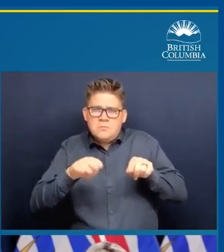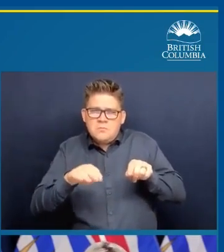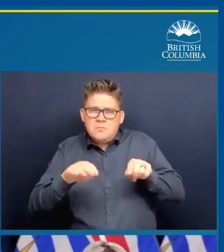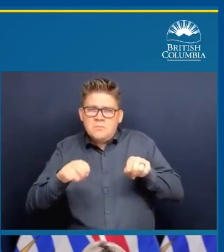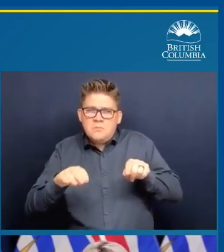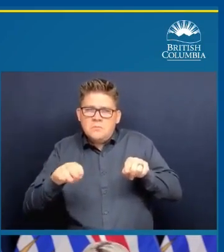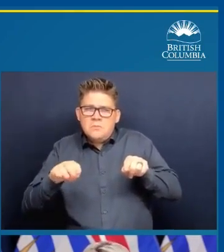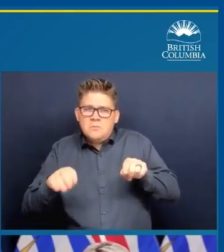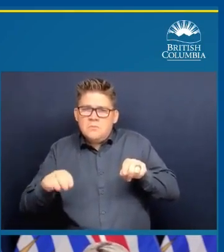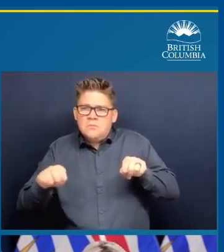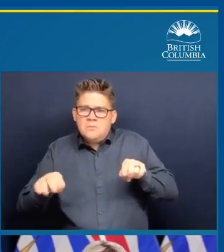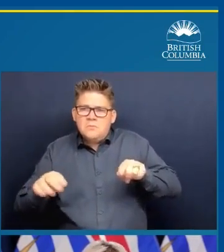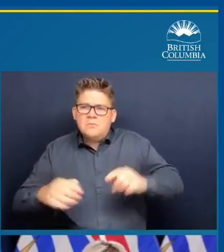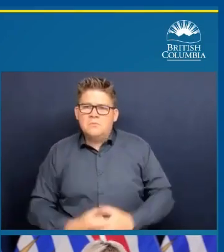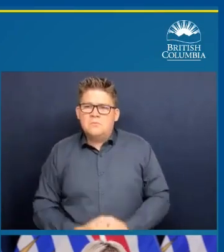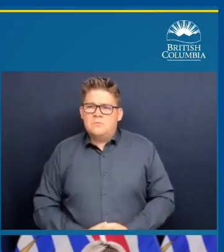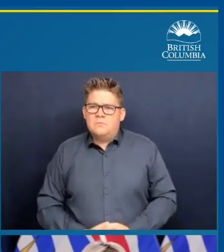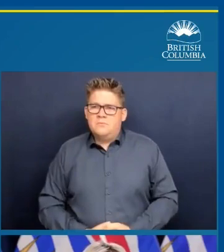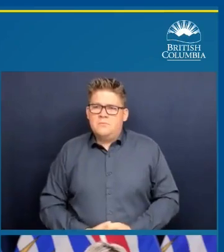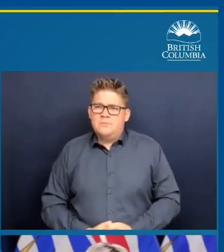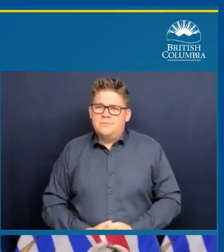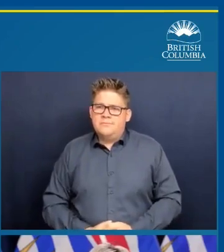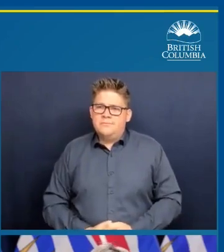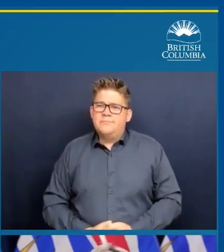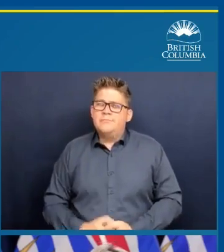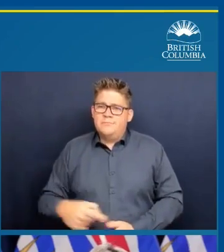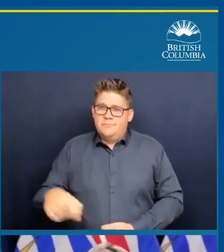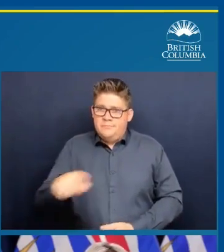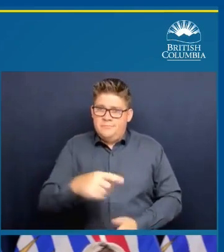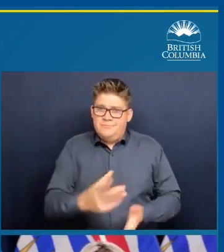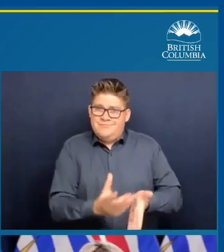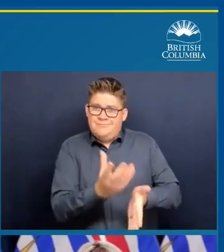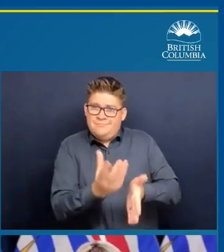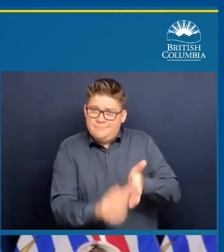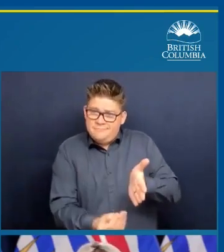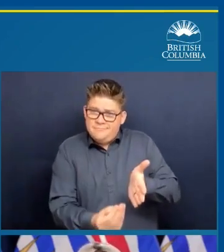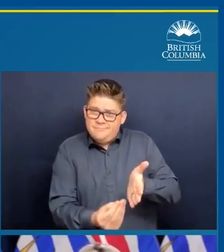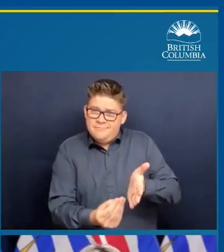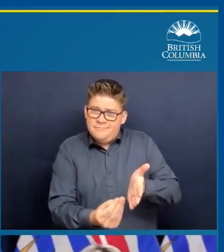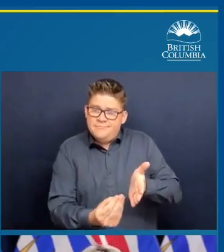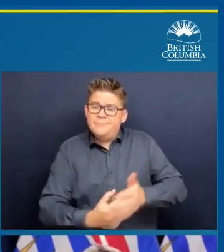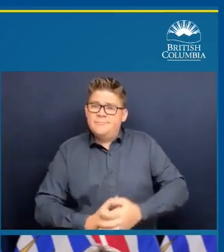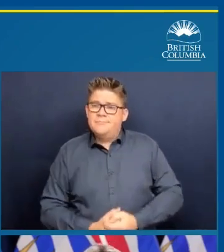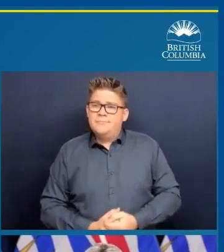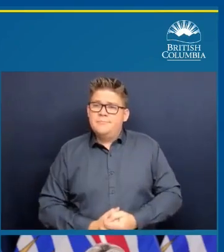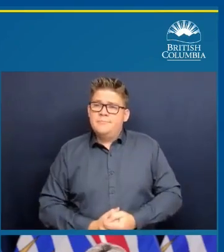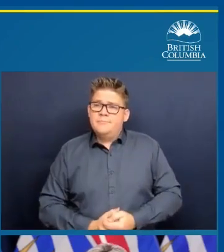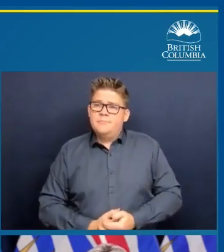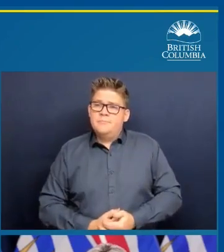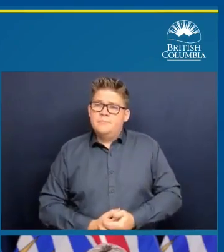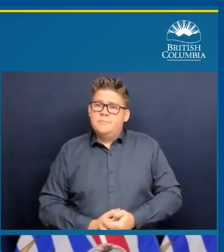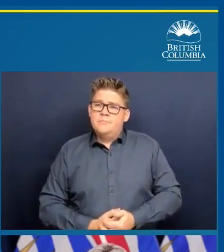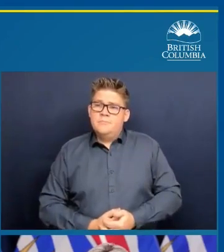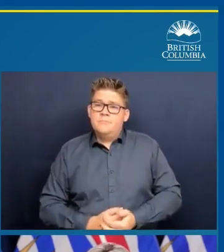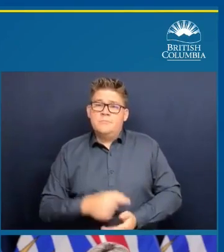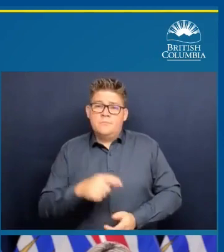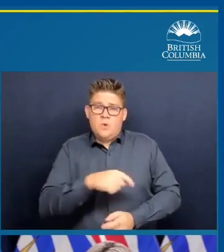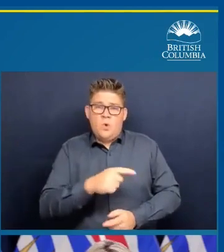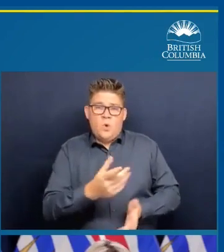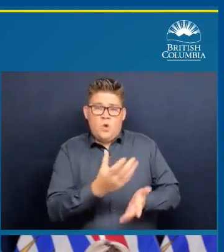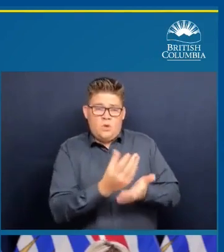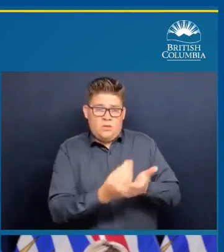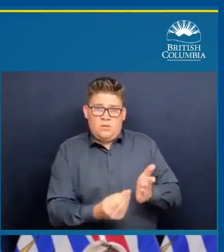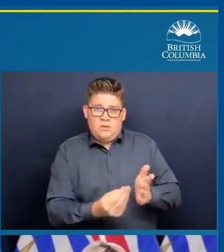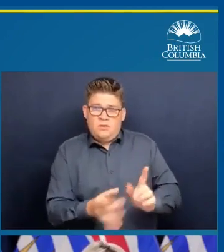of death, the underlying cause of death being COVID, is only about 40% of those. And I'll have a bit